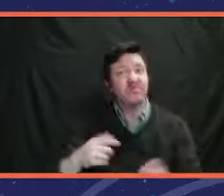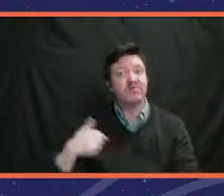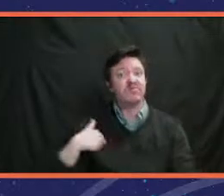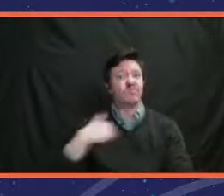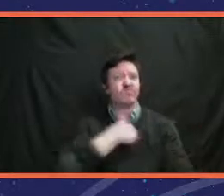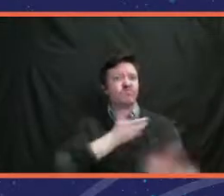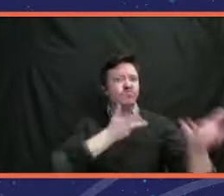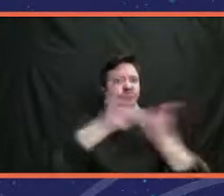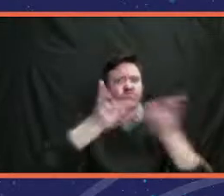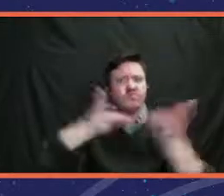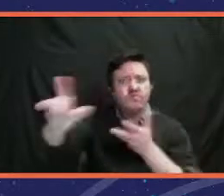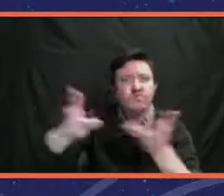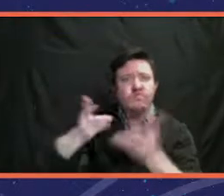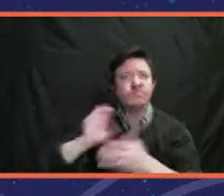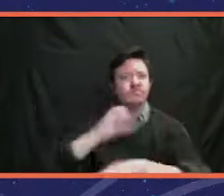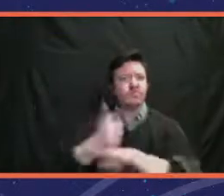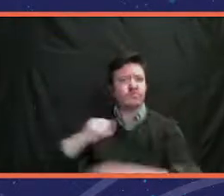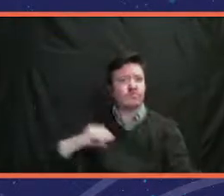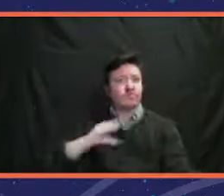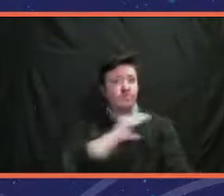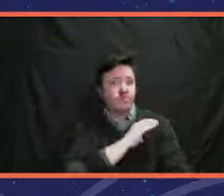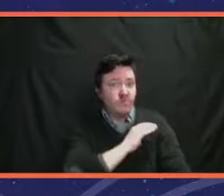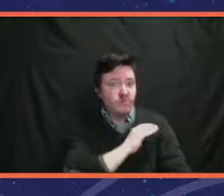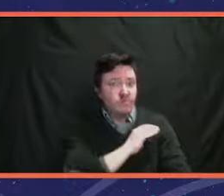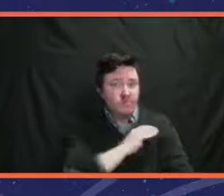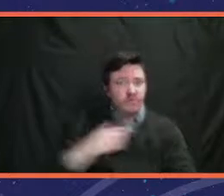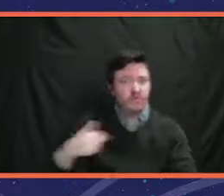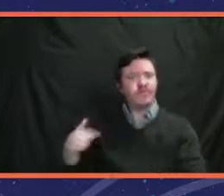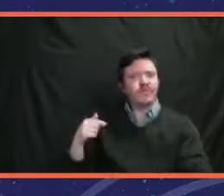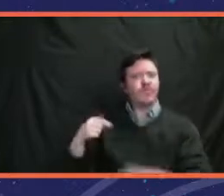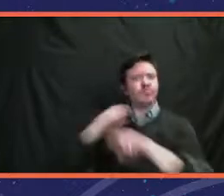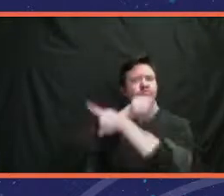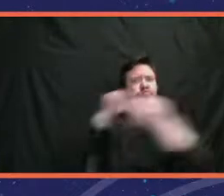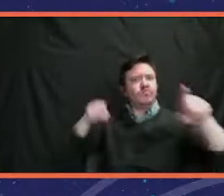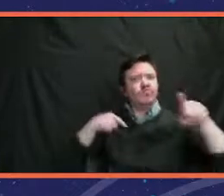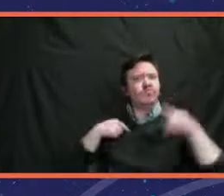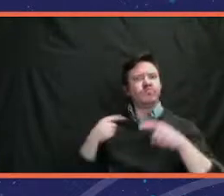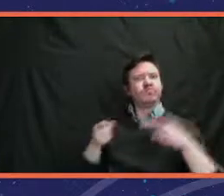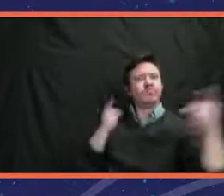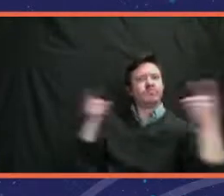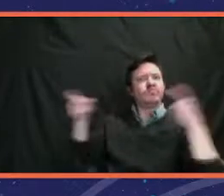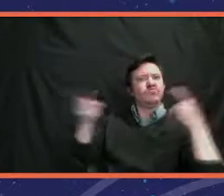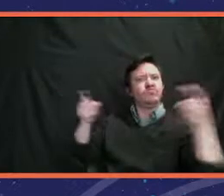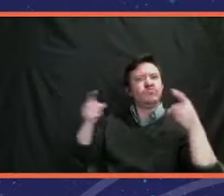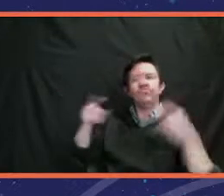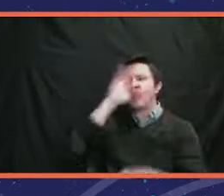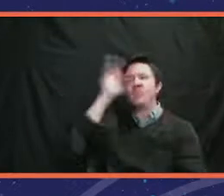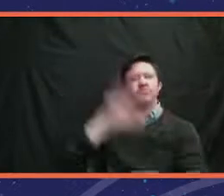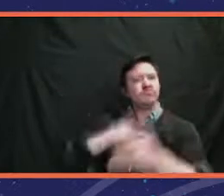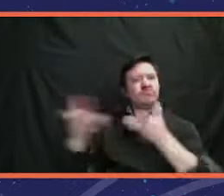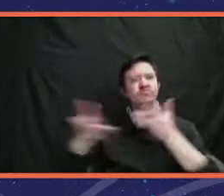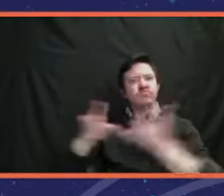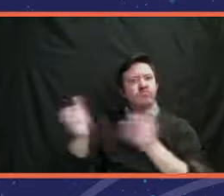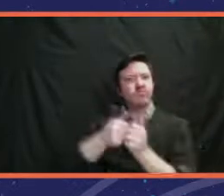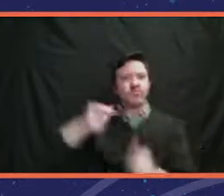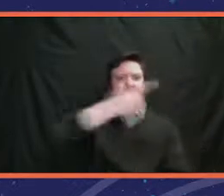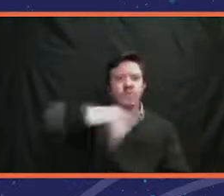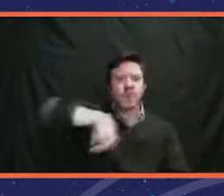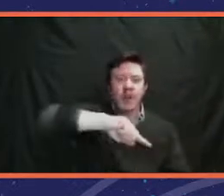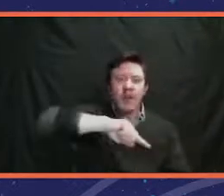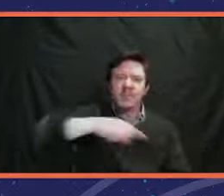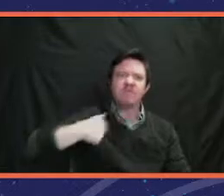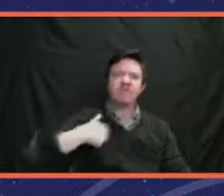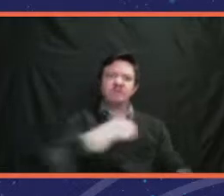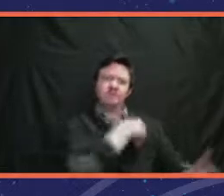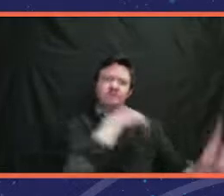that center the communities that are least consulted but most impacted. lay it all down for them, like the dinner tables